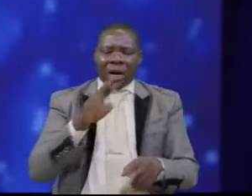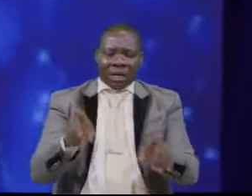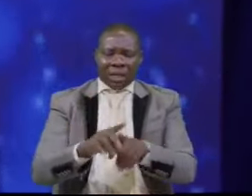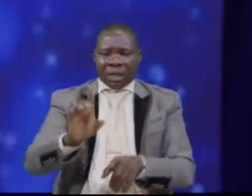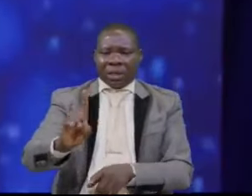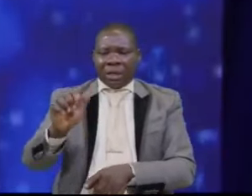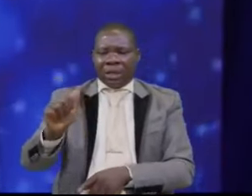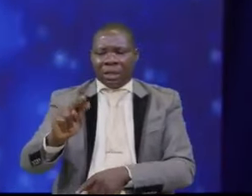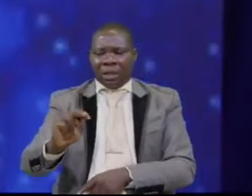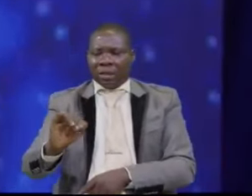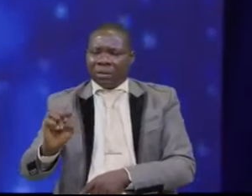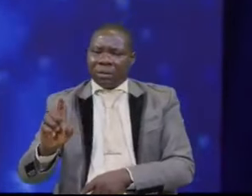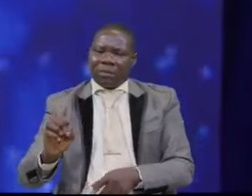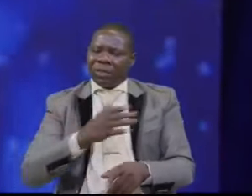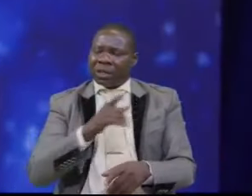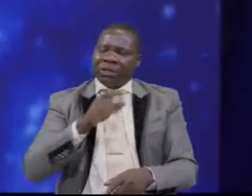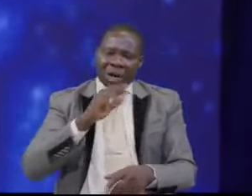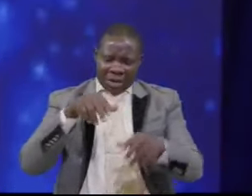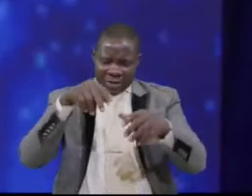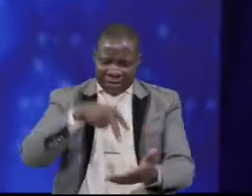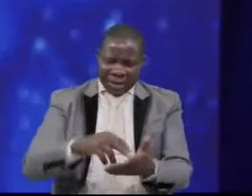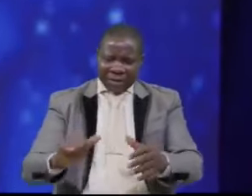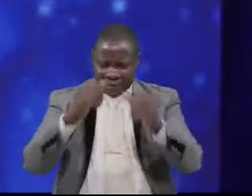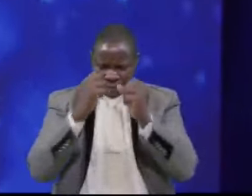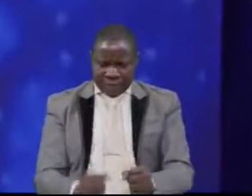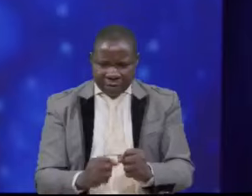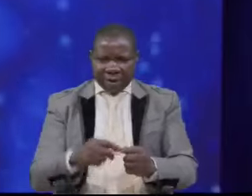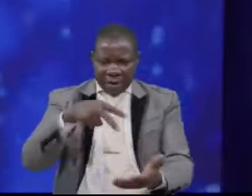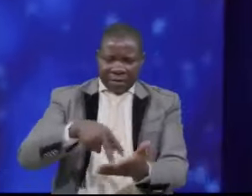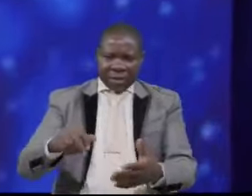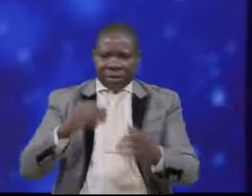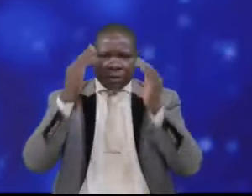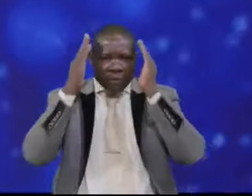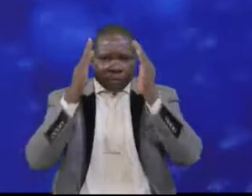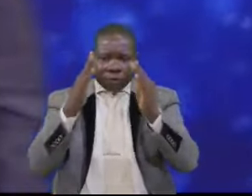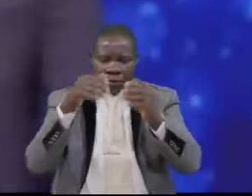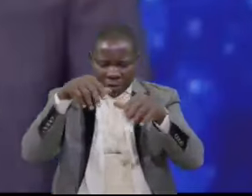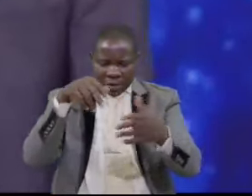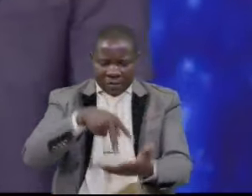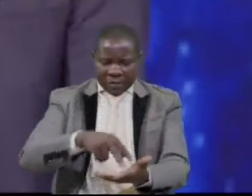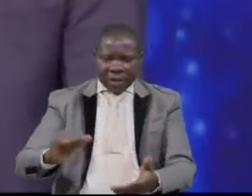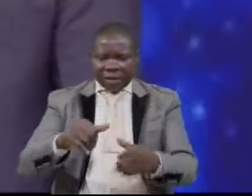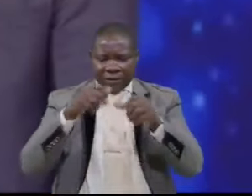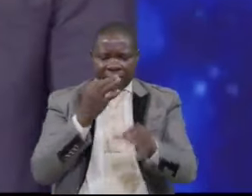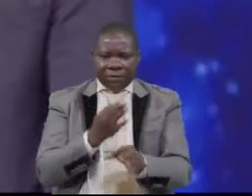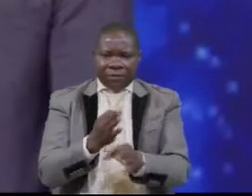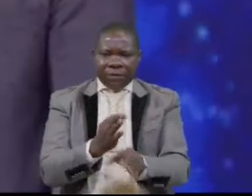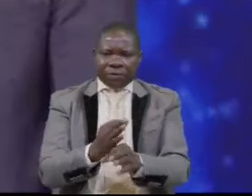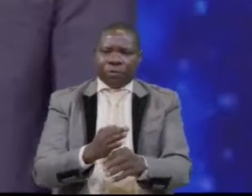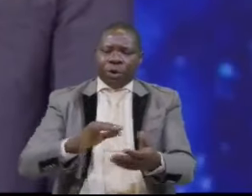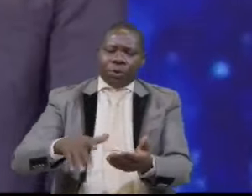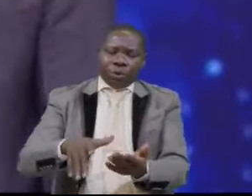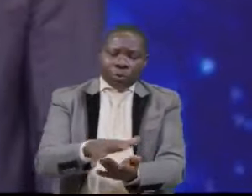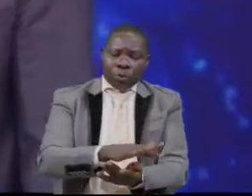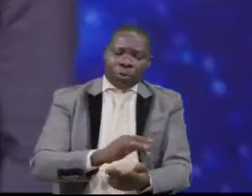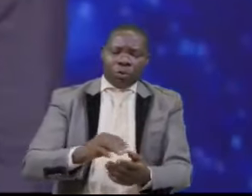focused, if you are like Daniel and you stand faithful, those Nebuchadnezzars in your life that want to burn you alive, they